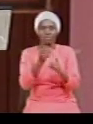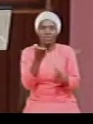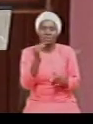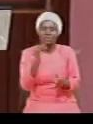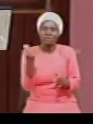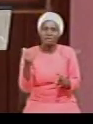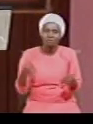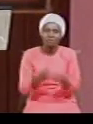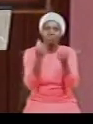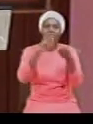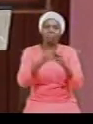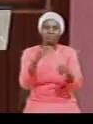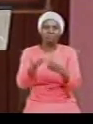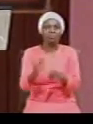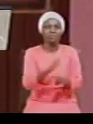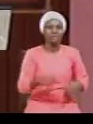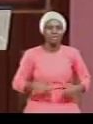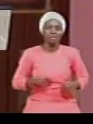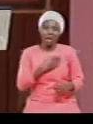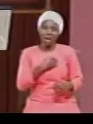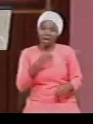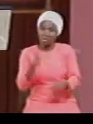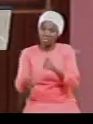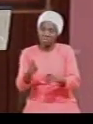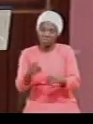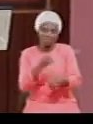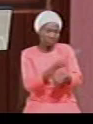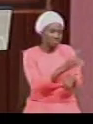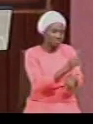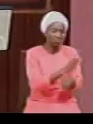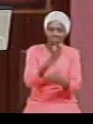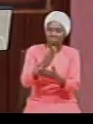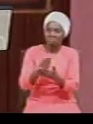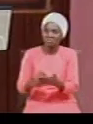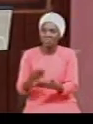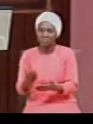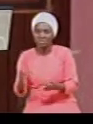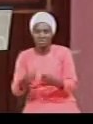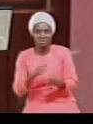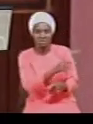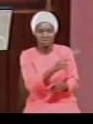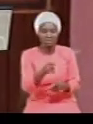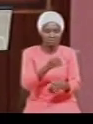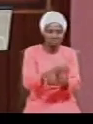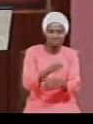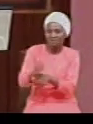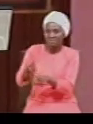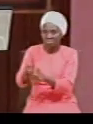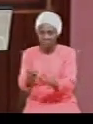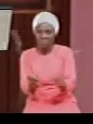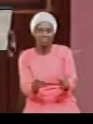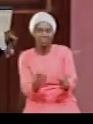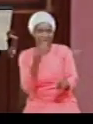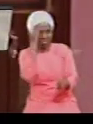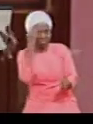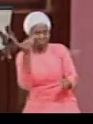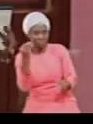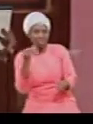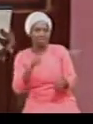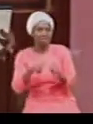then people suggest this and say, suggest that, and they suggest that. You say,